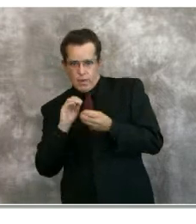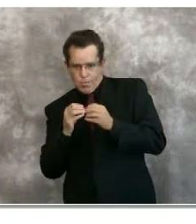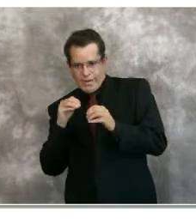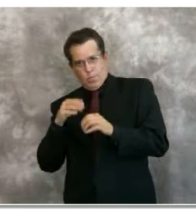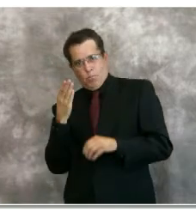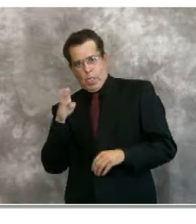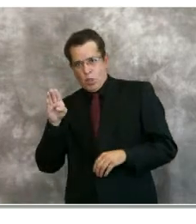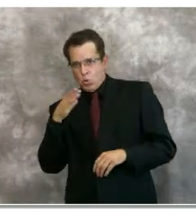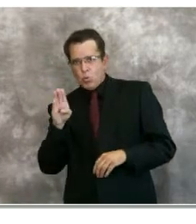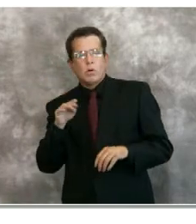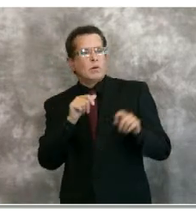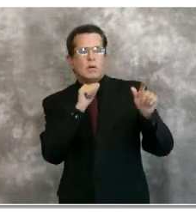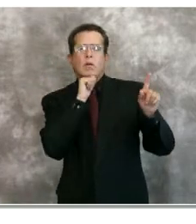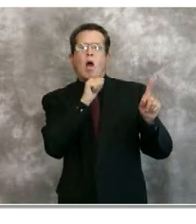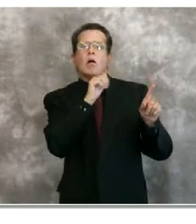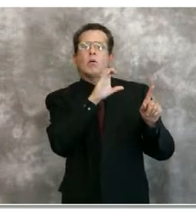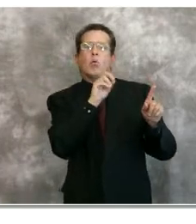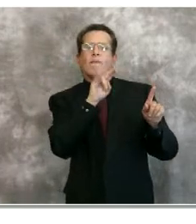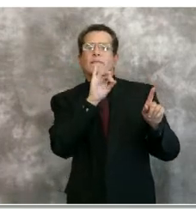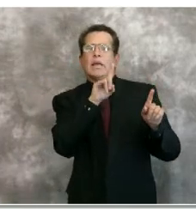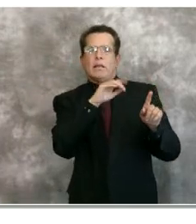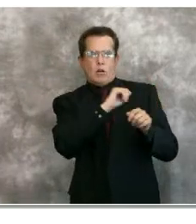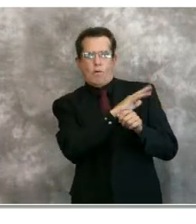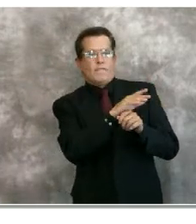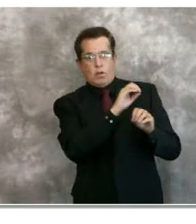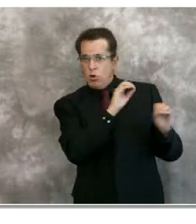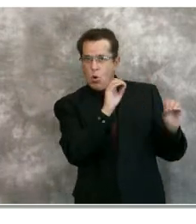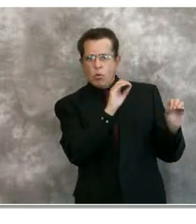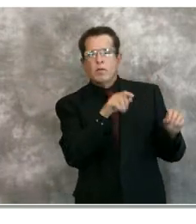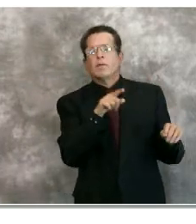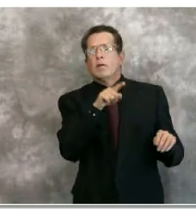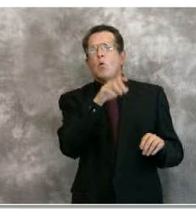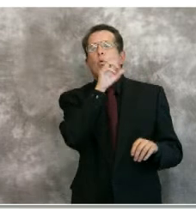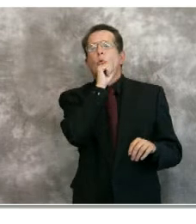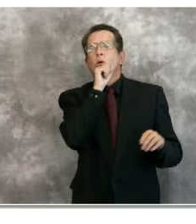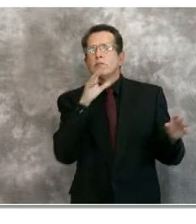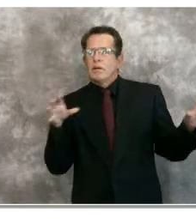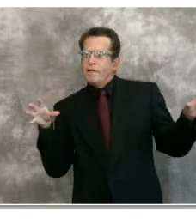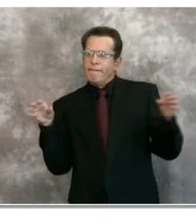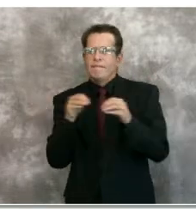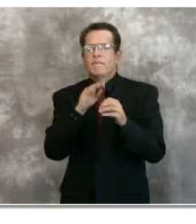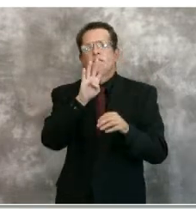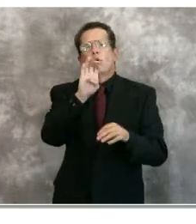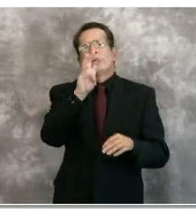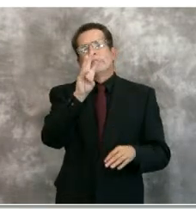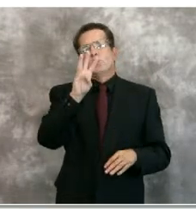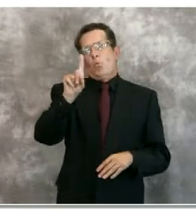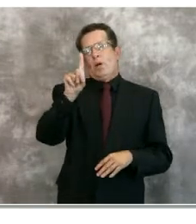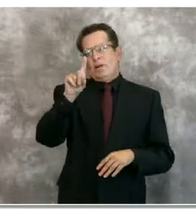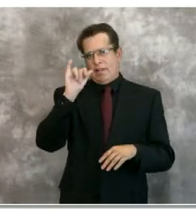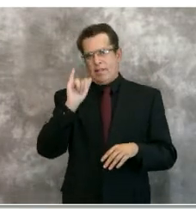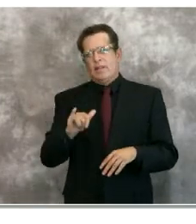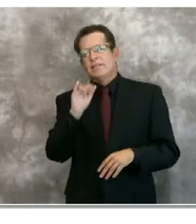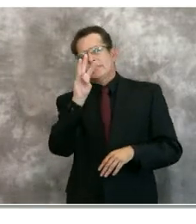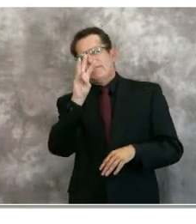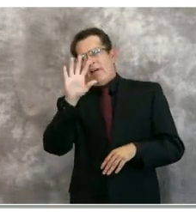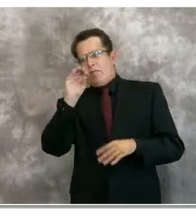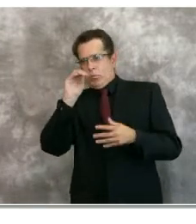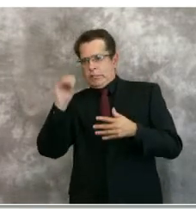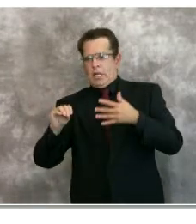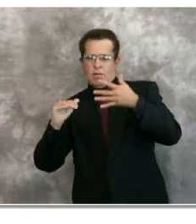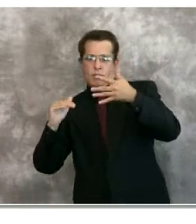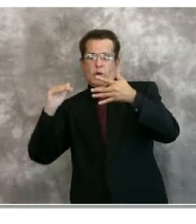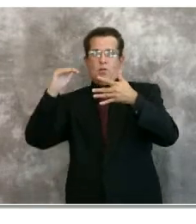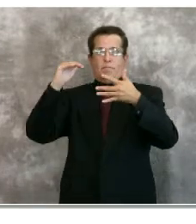non-COVID numbers for ICU census in orange to bring us to 461, which is 65% of our